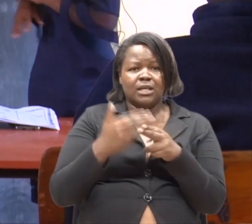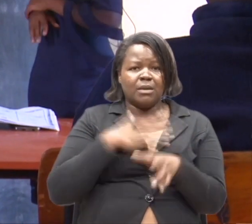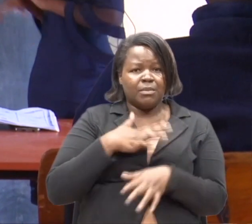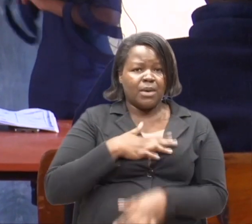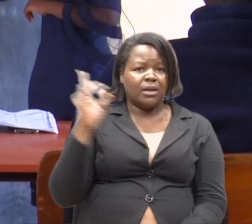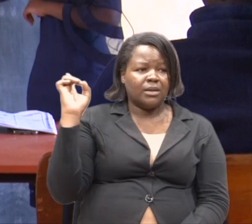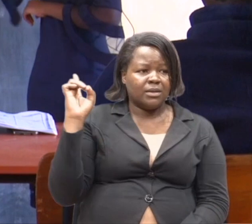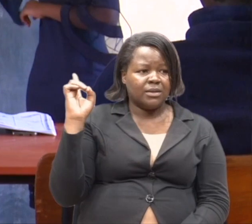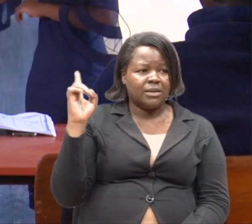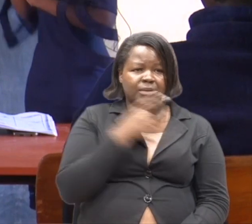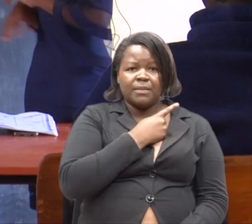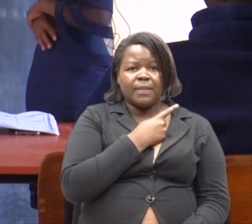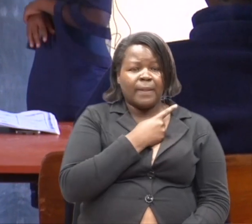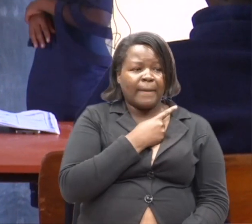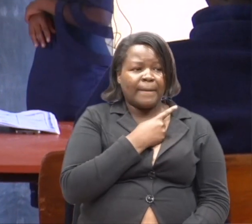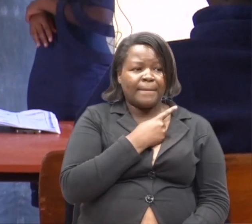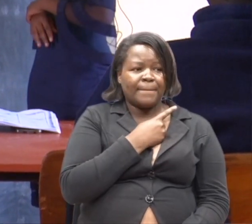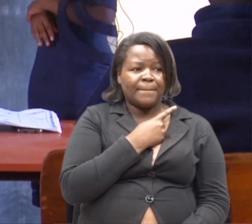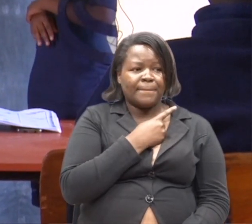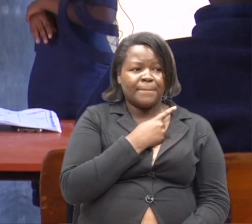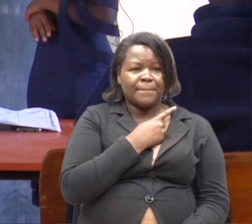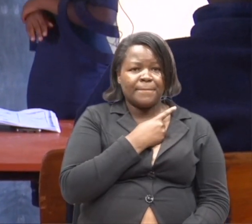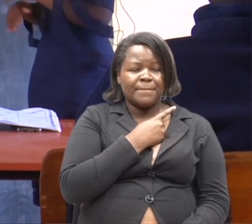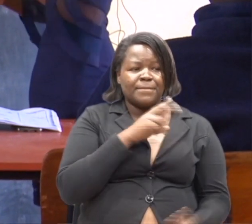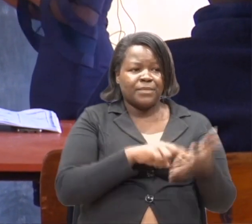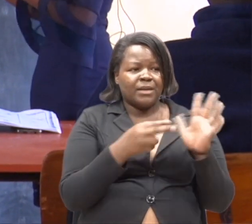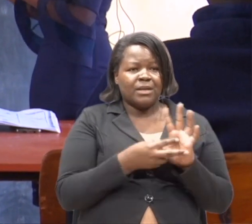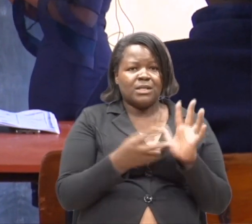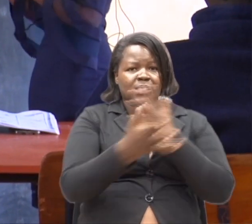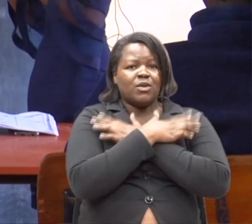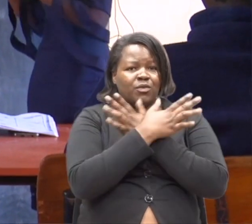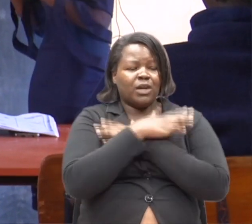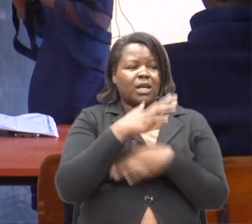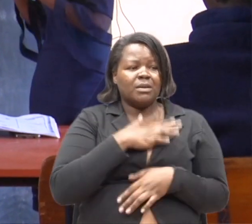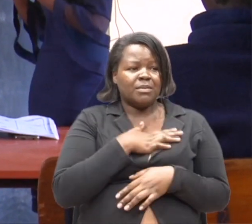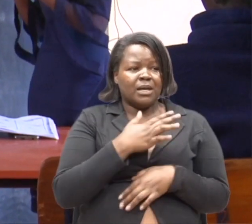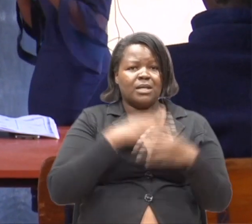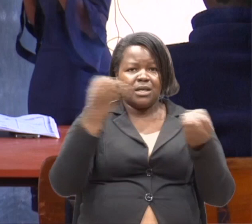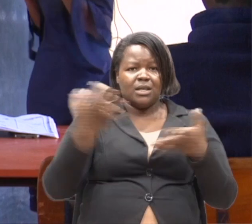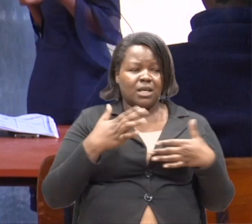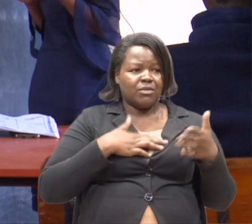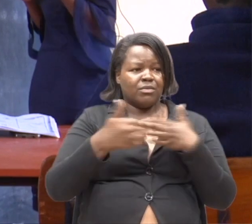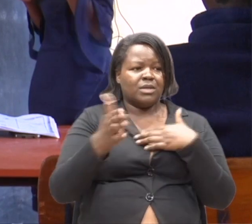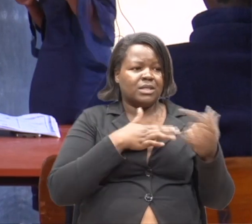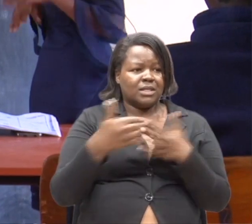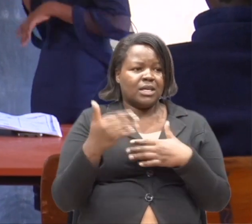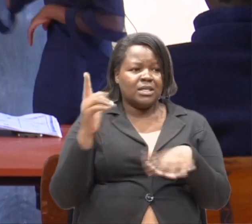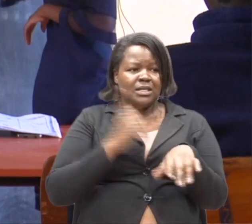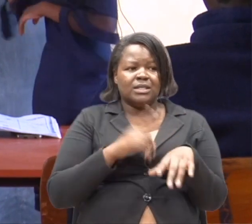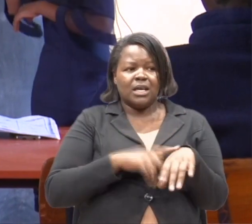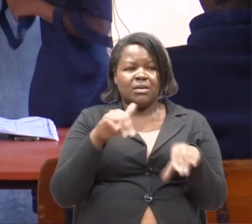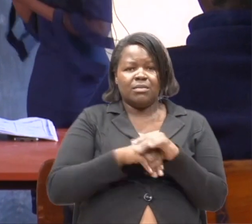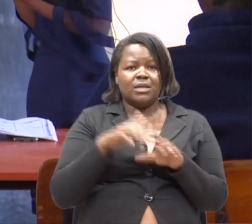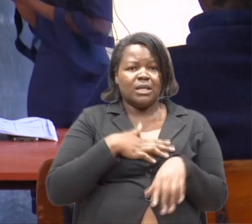This means? Yeah. This means? This is a friend of mine that gave me this sign. Maybe, by then I was